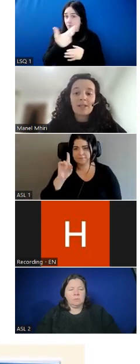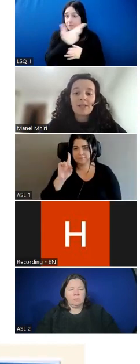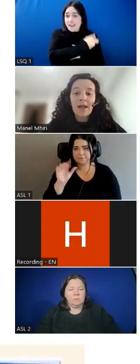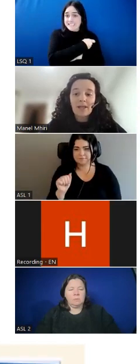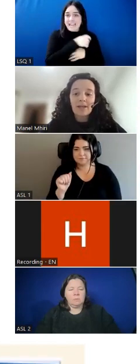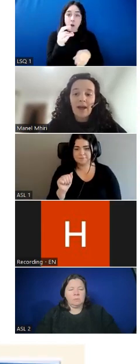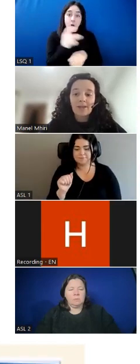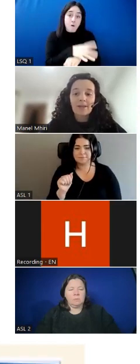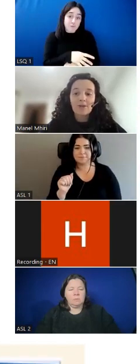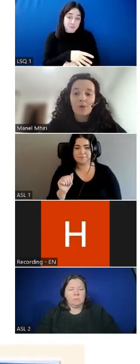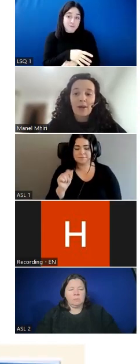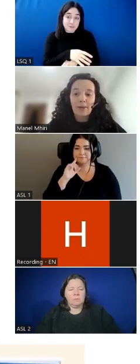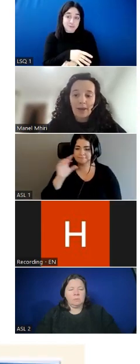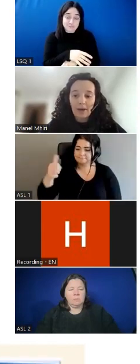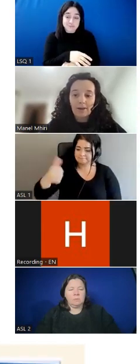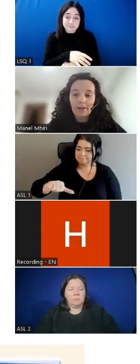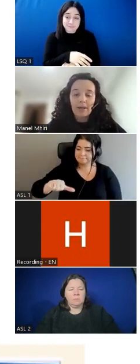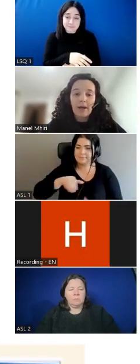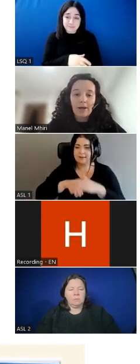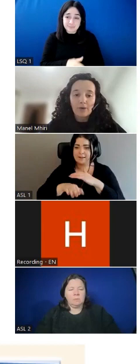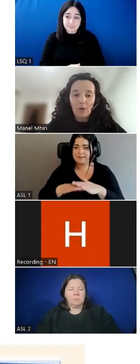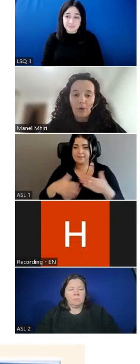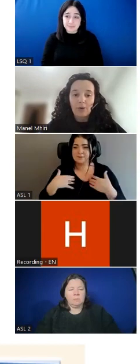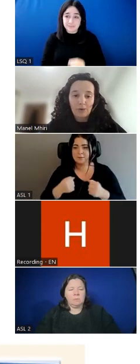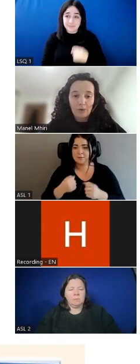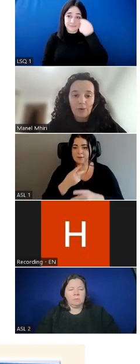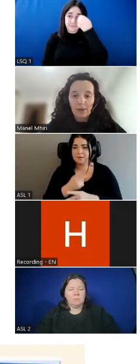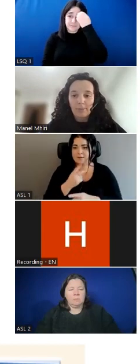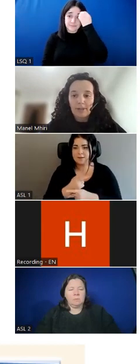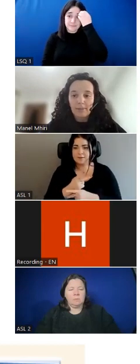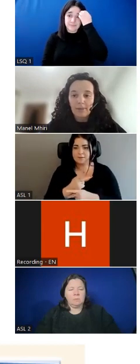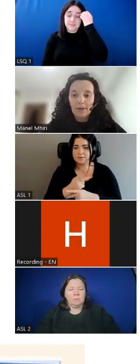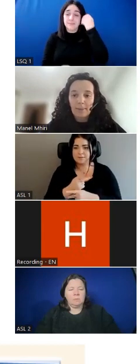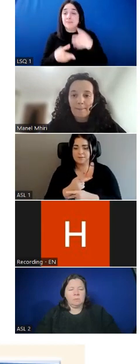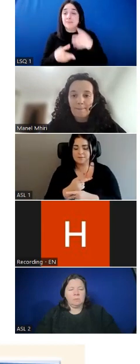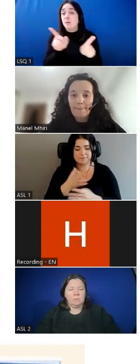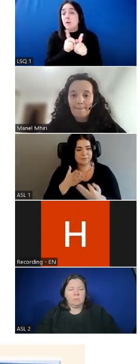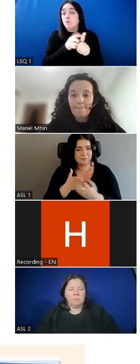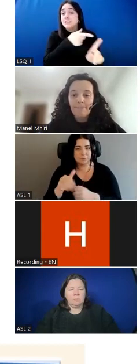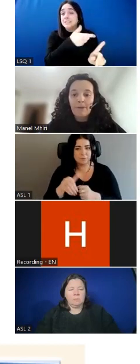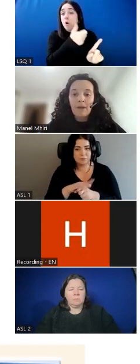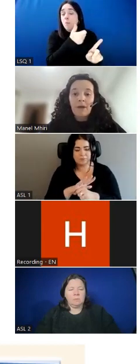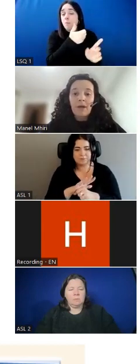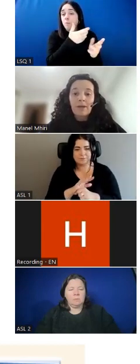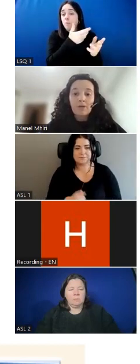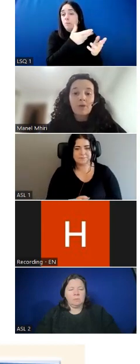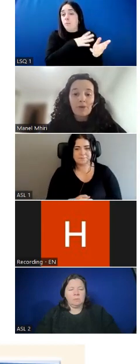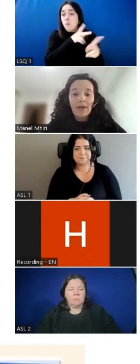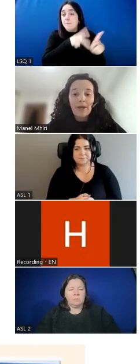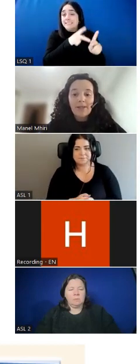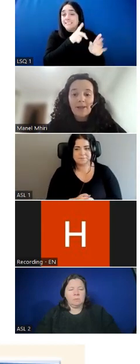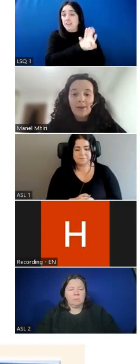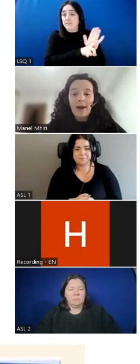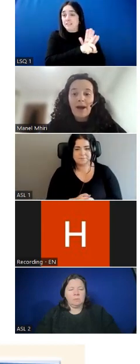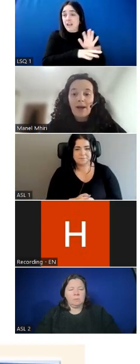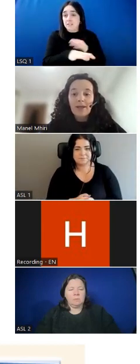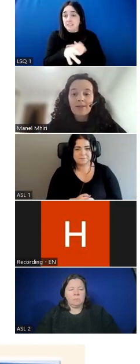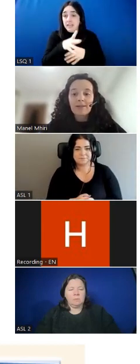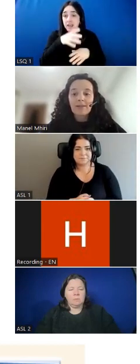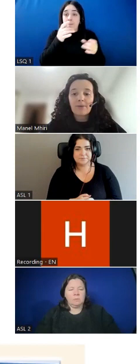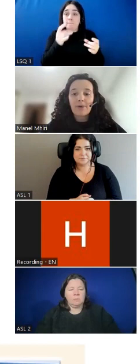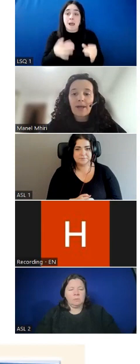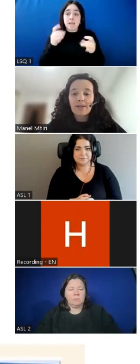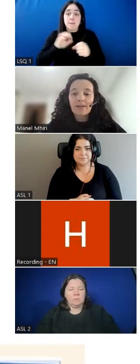being denied access to health care at all during the pandemic. and not forgetting the